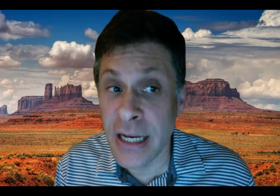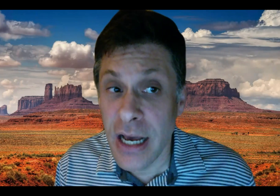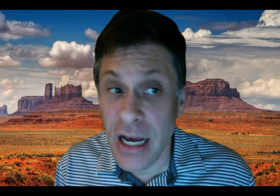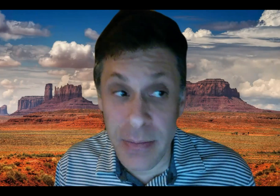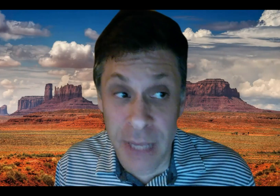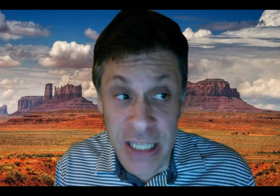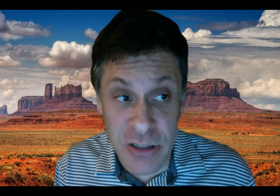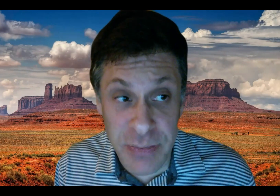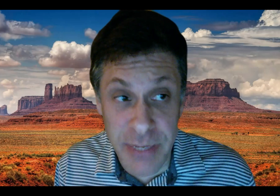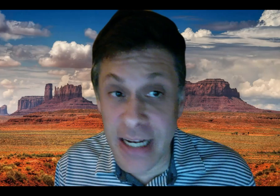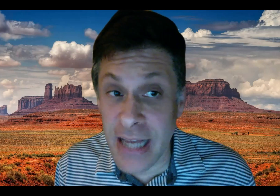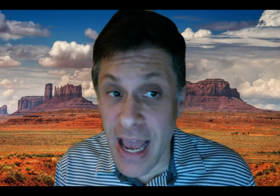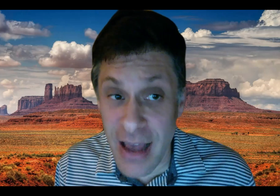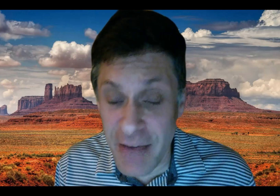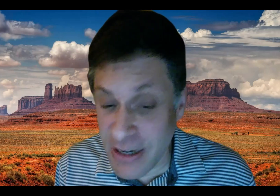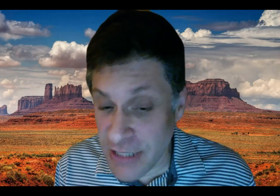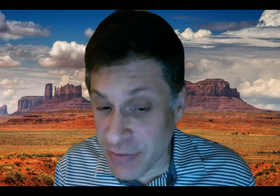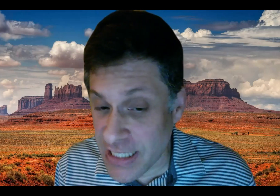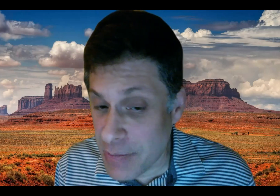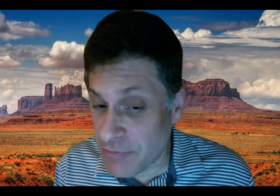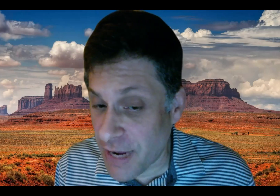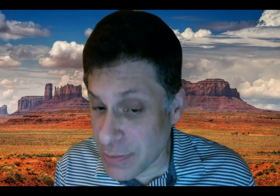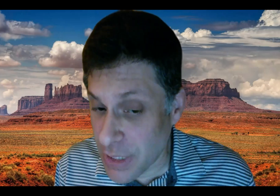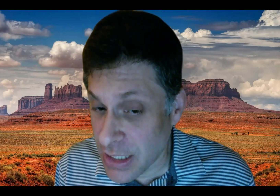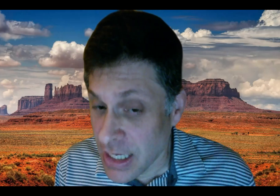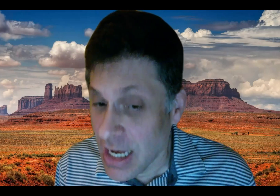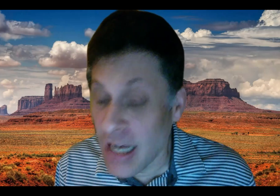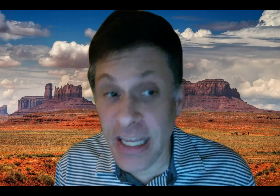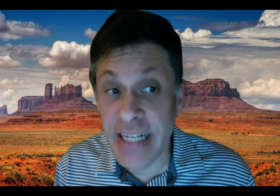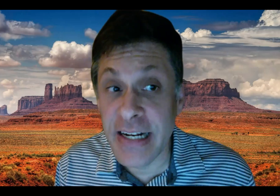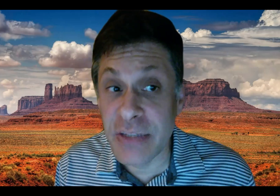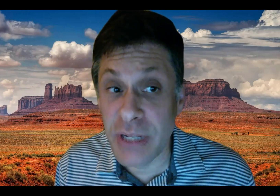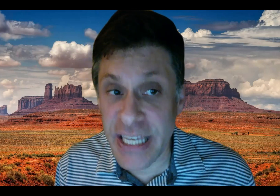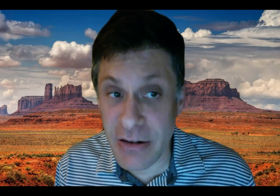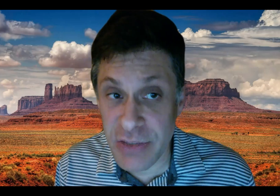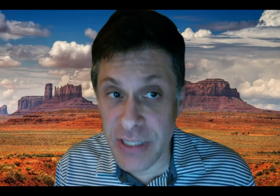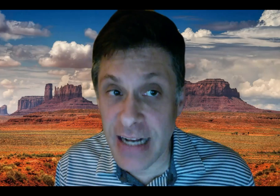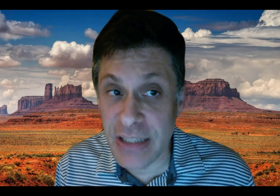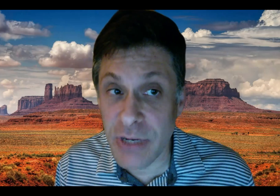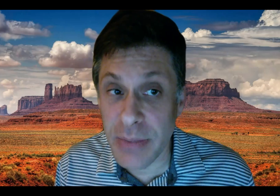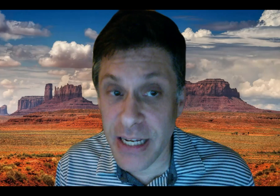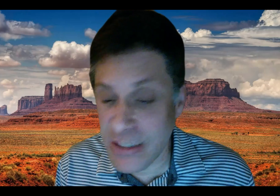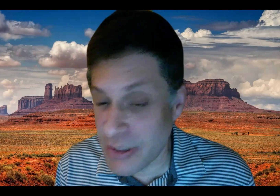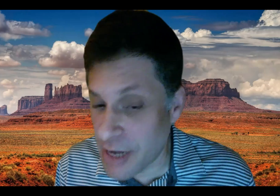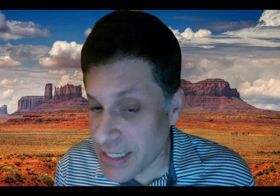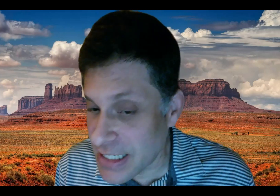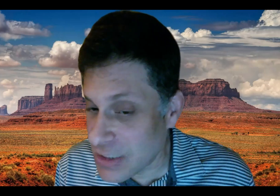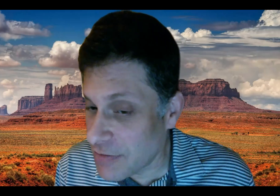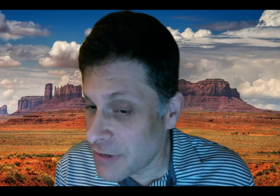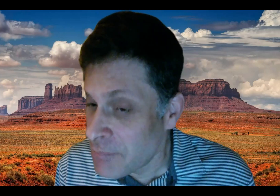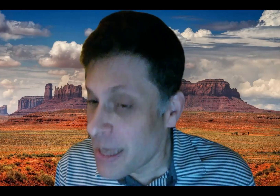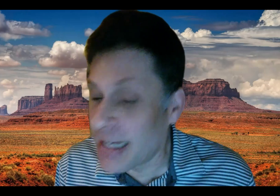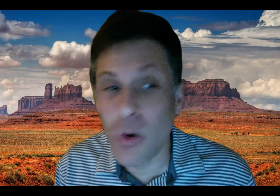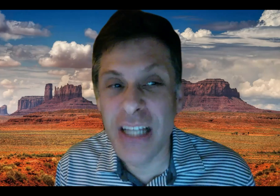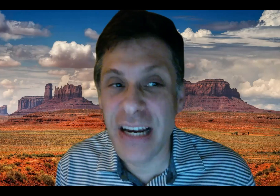online. Social media avenues, like for example Facebook, LinkedIn is really huge for that as well, because you get to sort